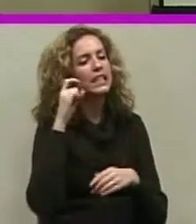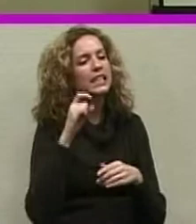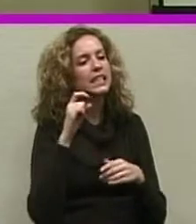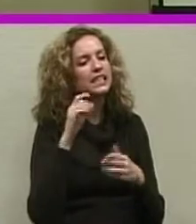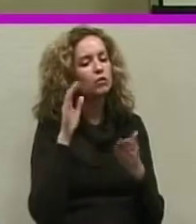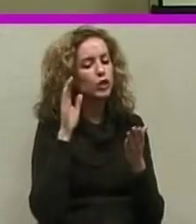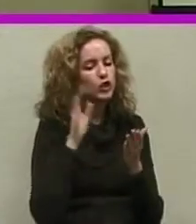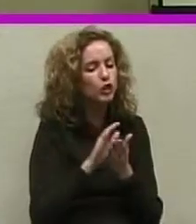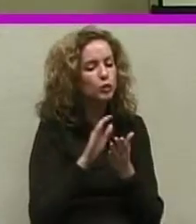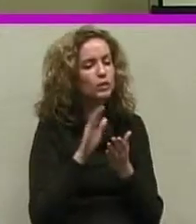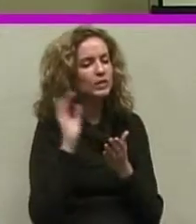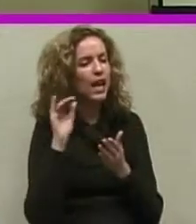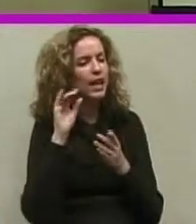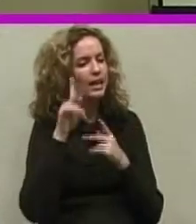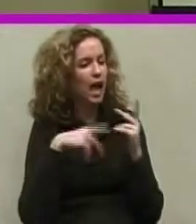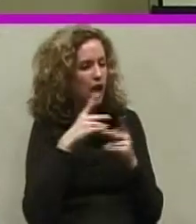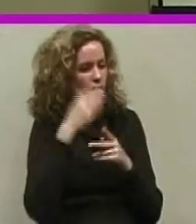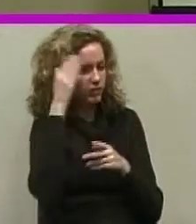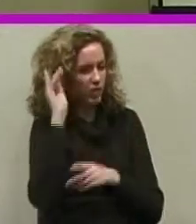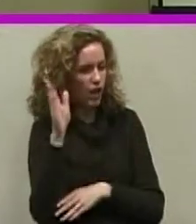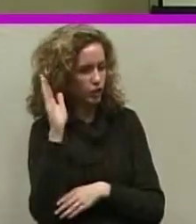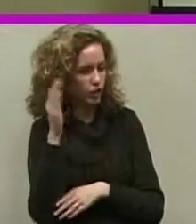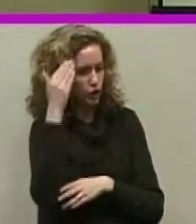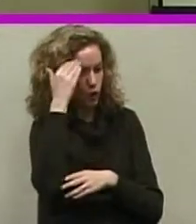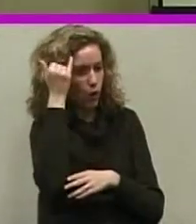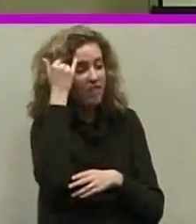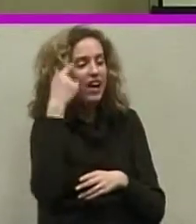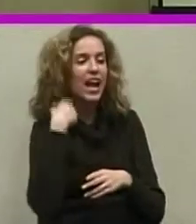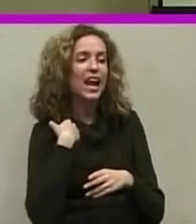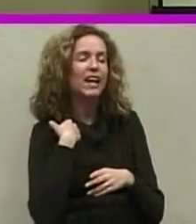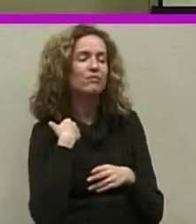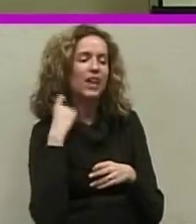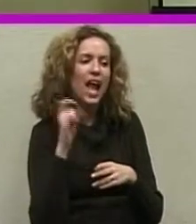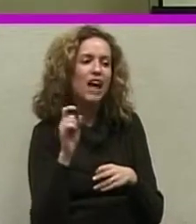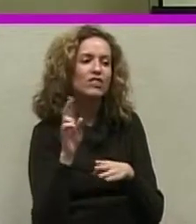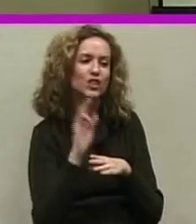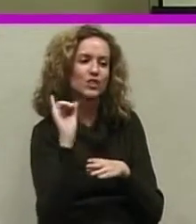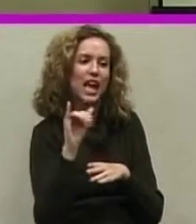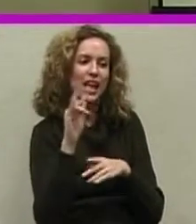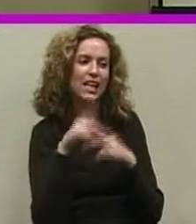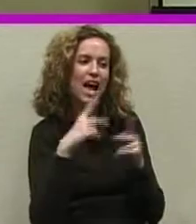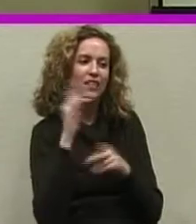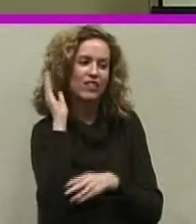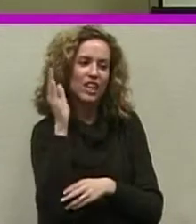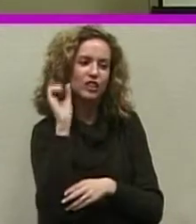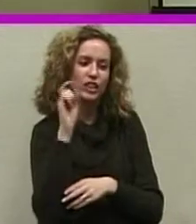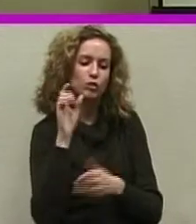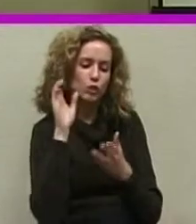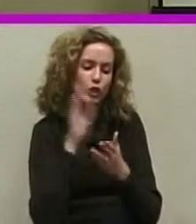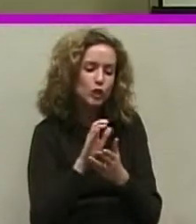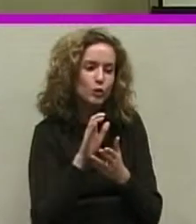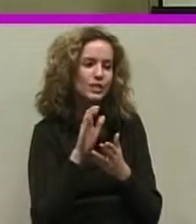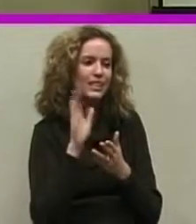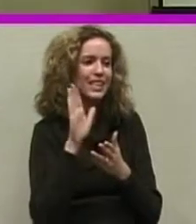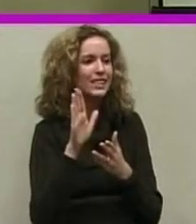these or somehow else engage this kid if I have to use those. All right? Anything else in antecedents?